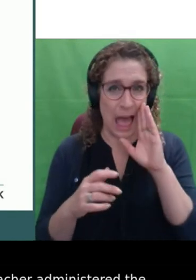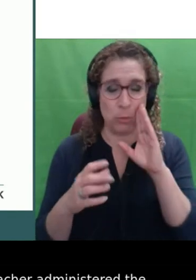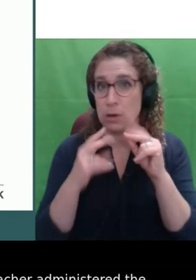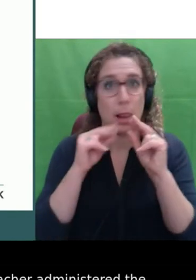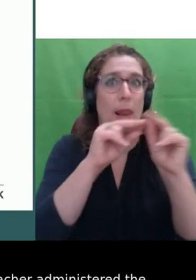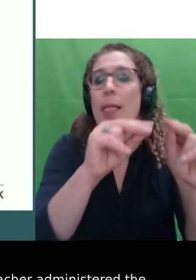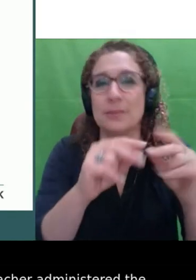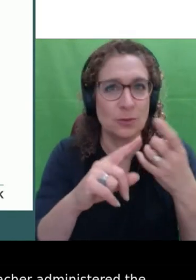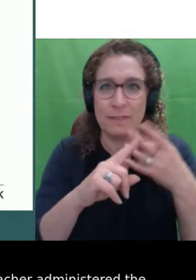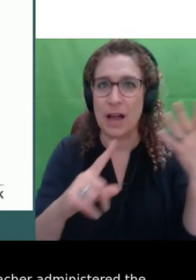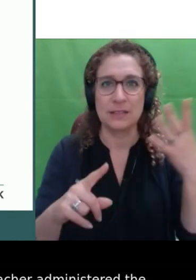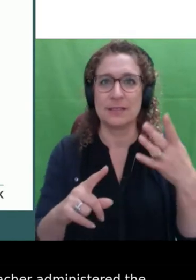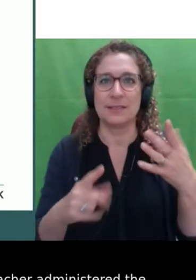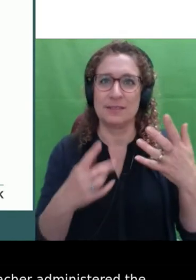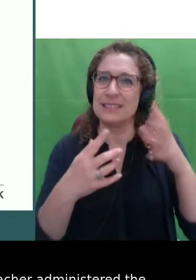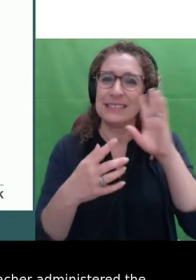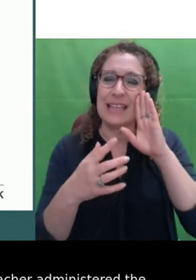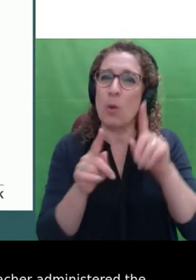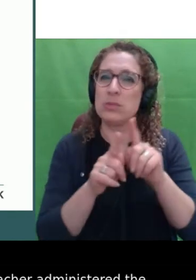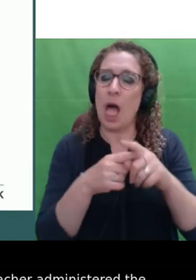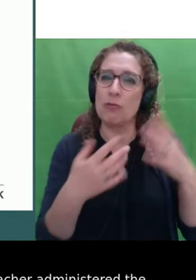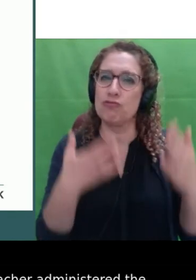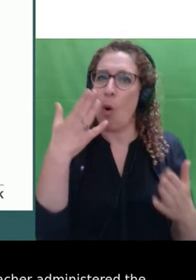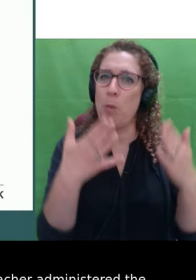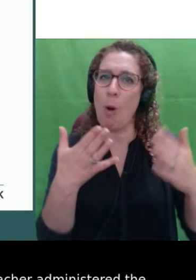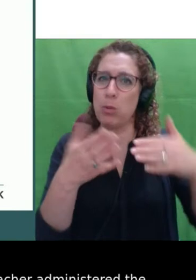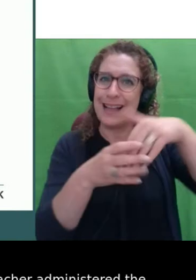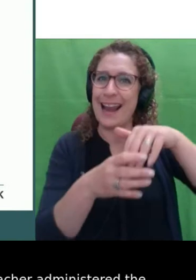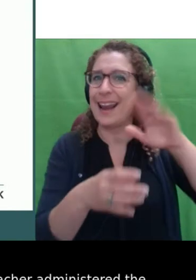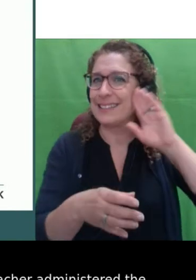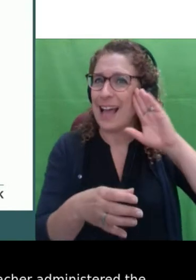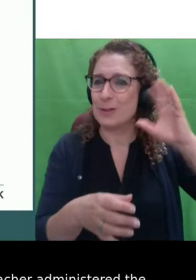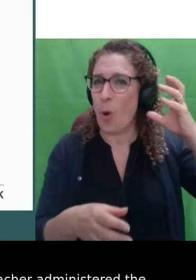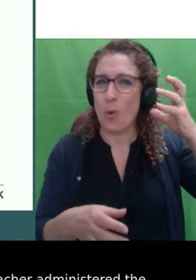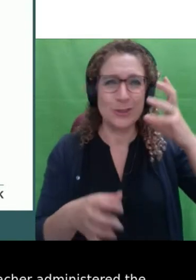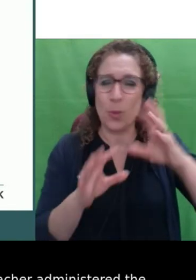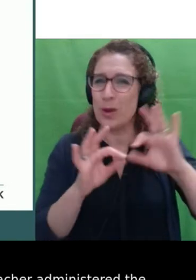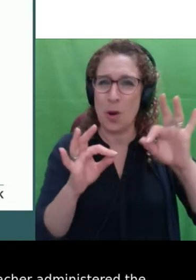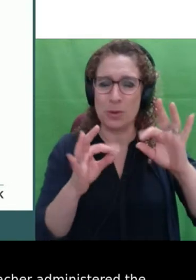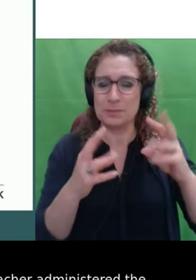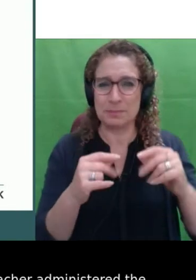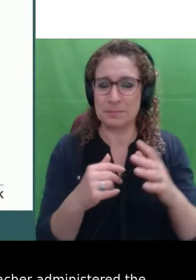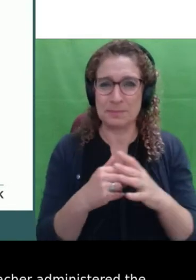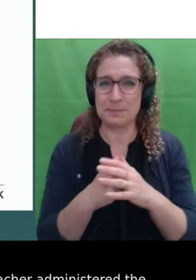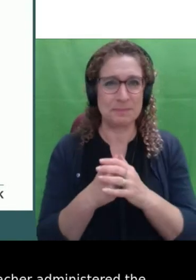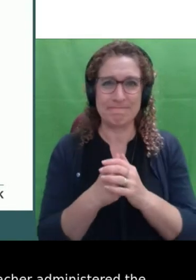better so next we say call for ambulance